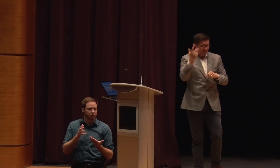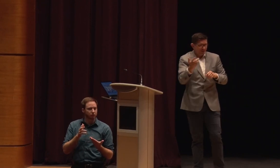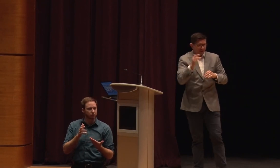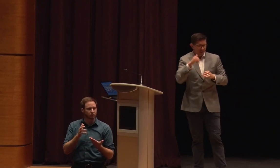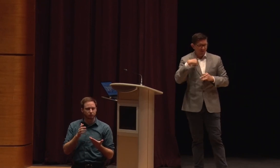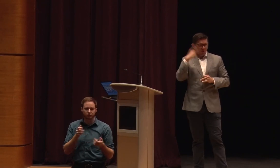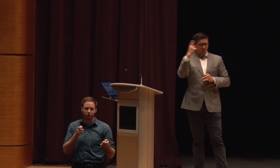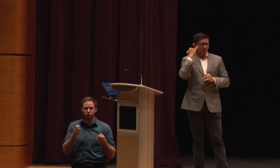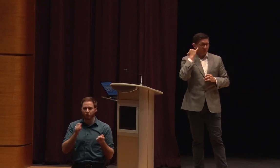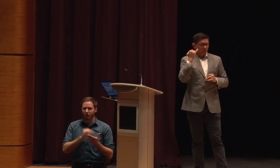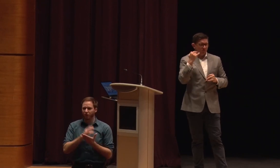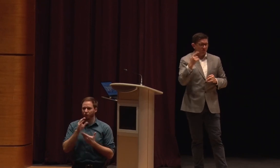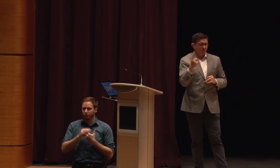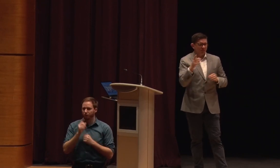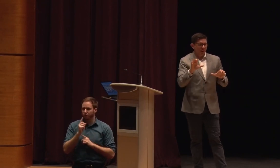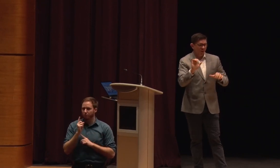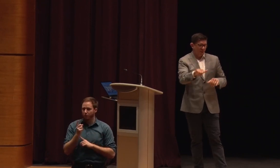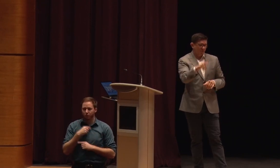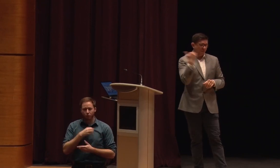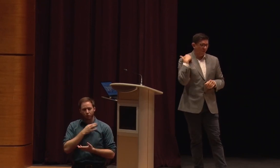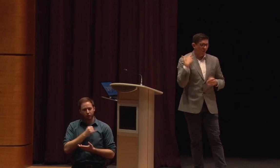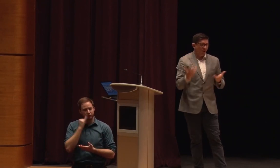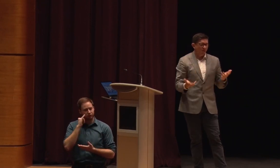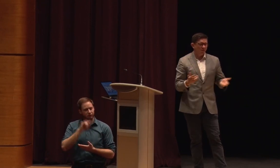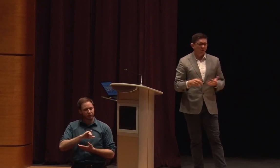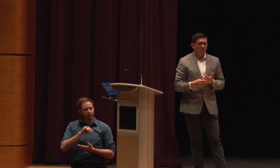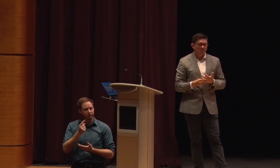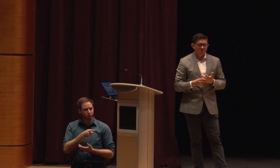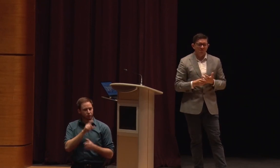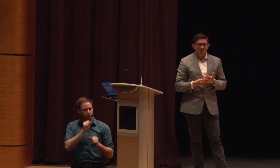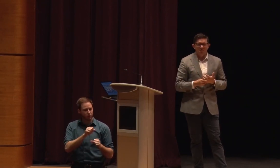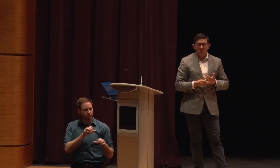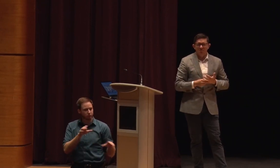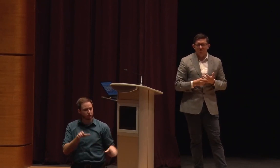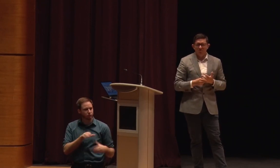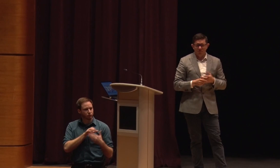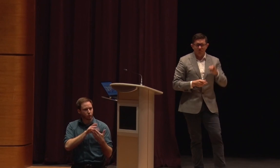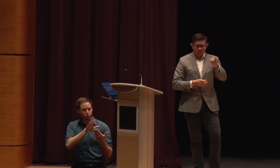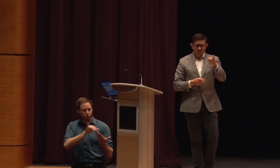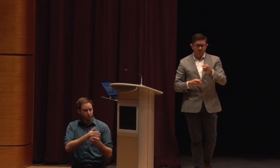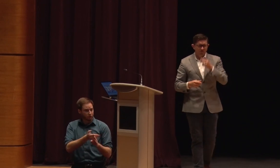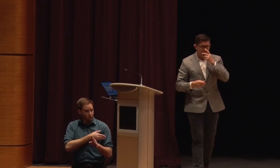take control of the curriculum for a moment. I'm just wondering if that's something that could have been done or if you've done that before.